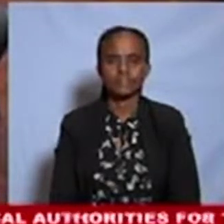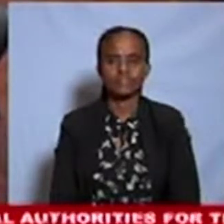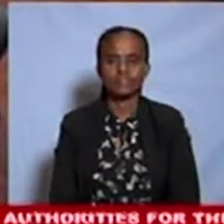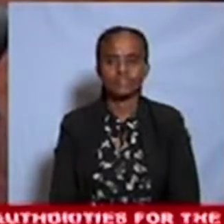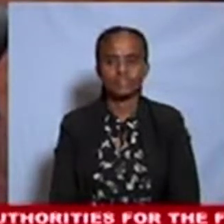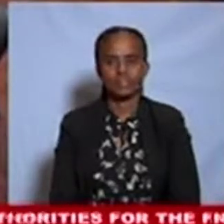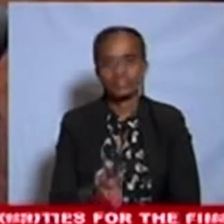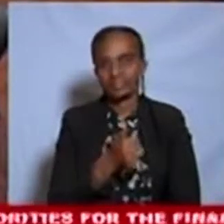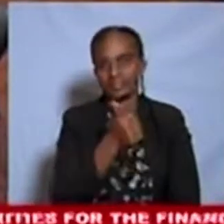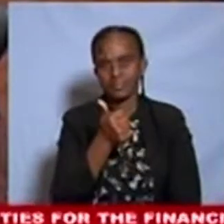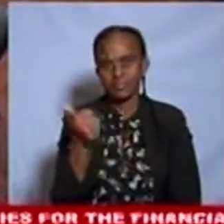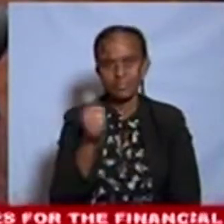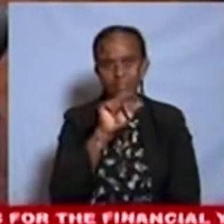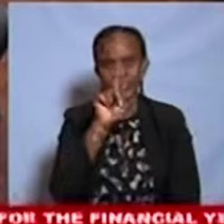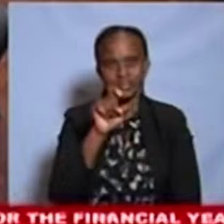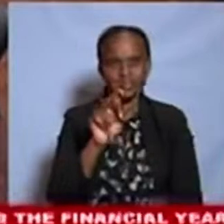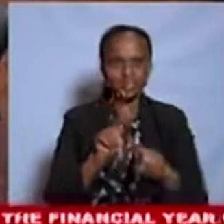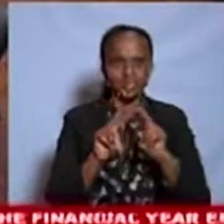Any other questions?